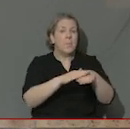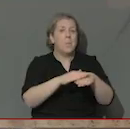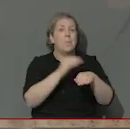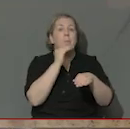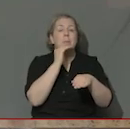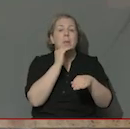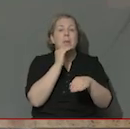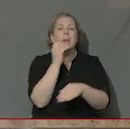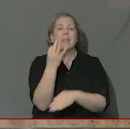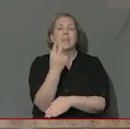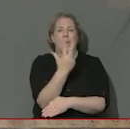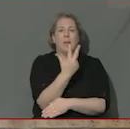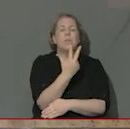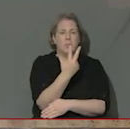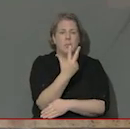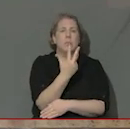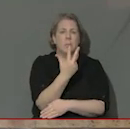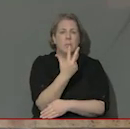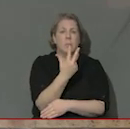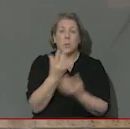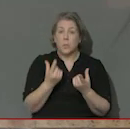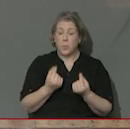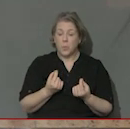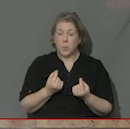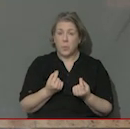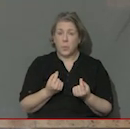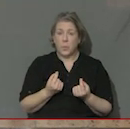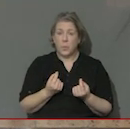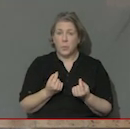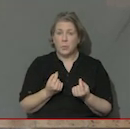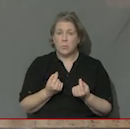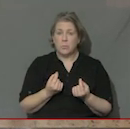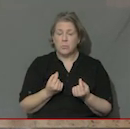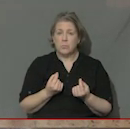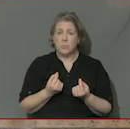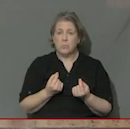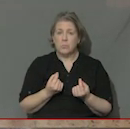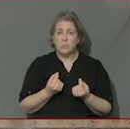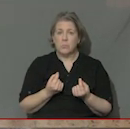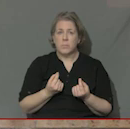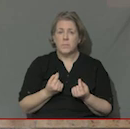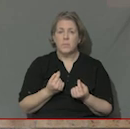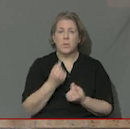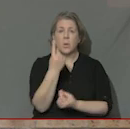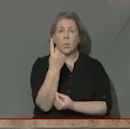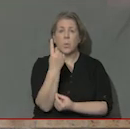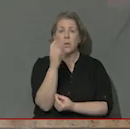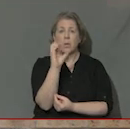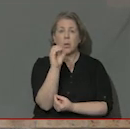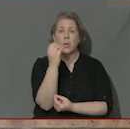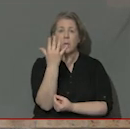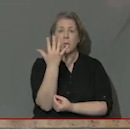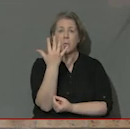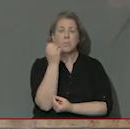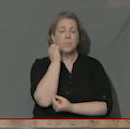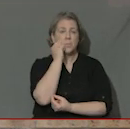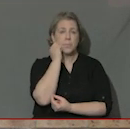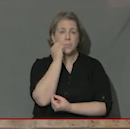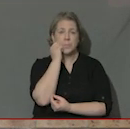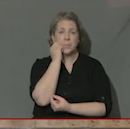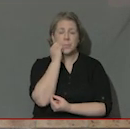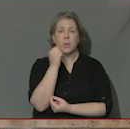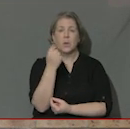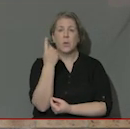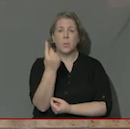38. All right. So we take our director's fees, that one 105532,